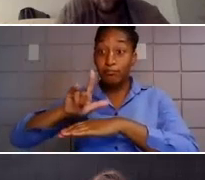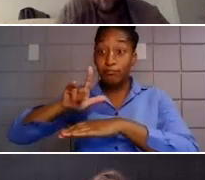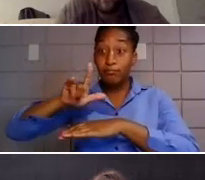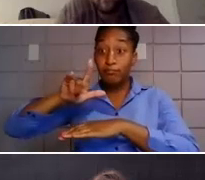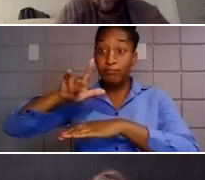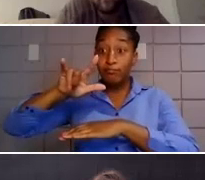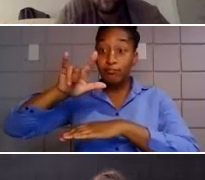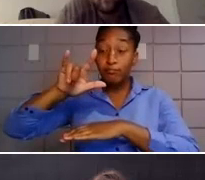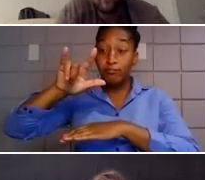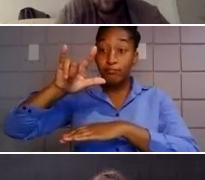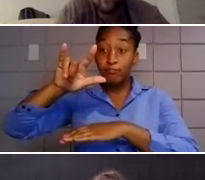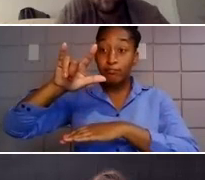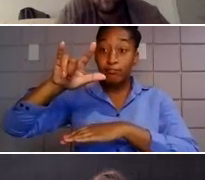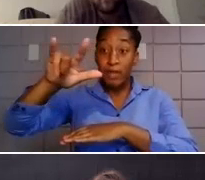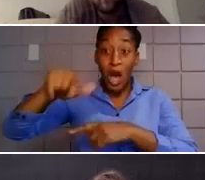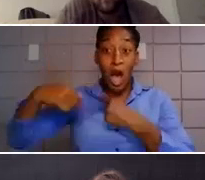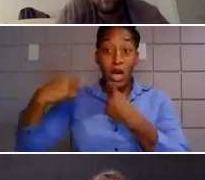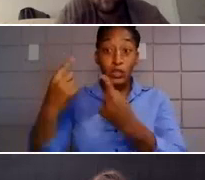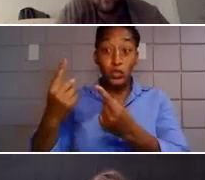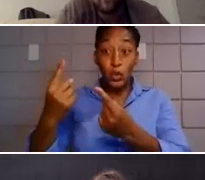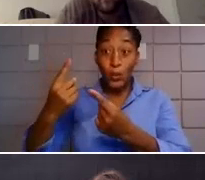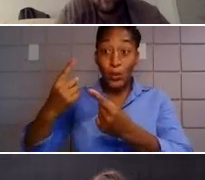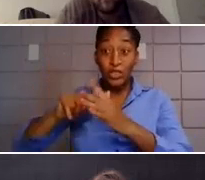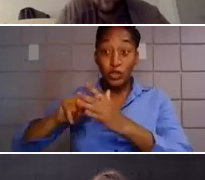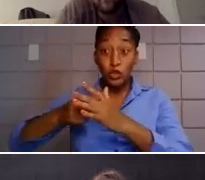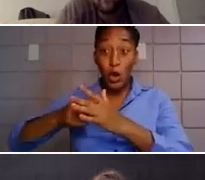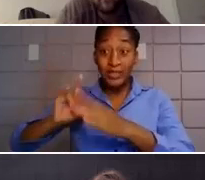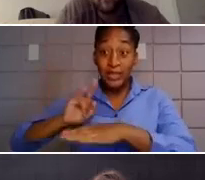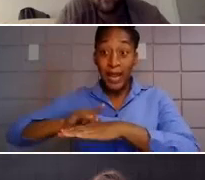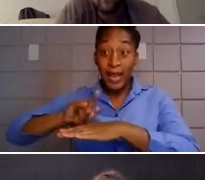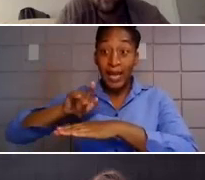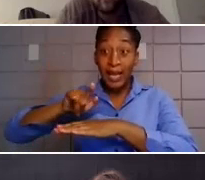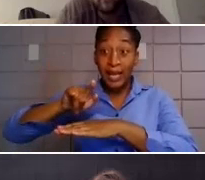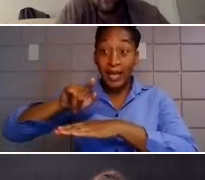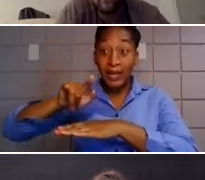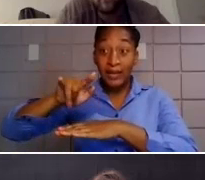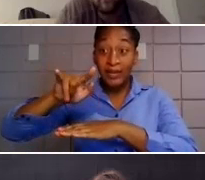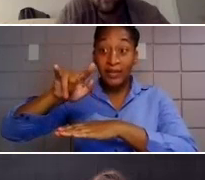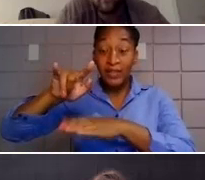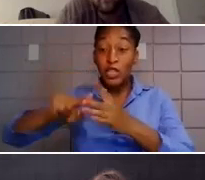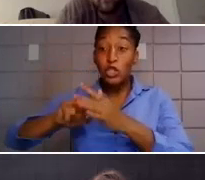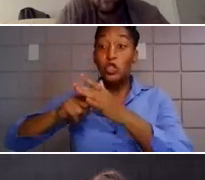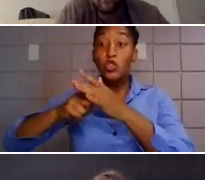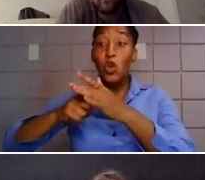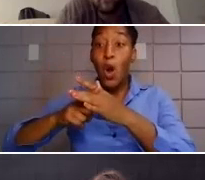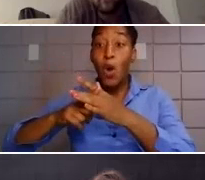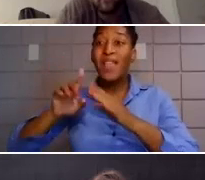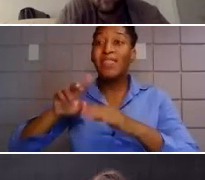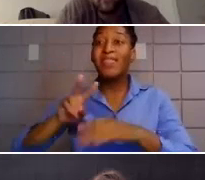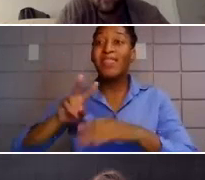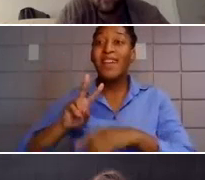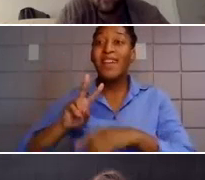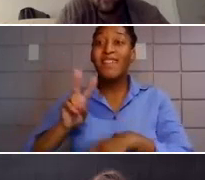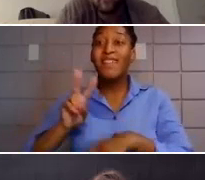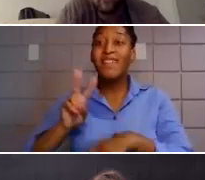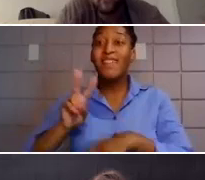until it lifts off the ground, that it starts with a velocity of zero, right? I mean, we are hoping you're not trying to